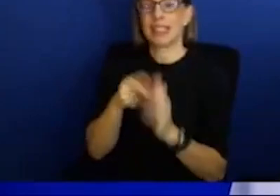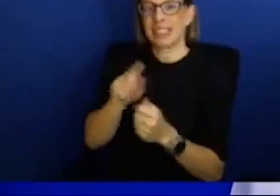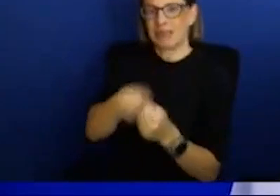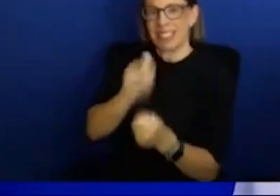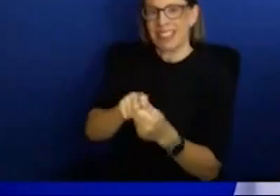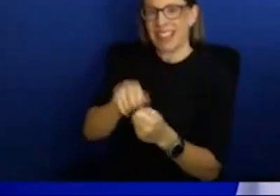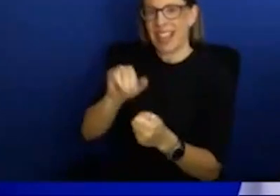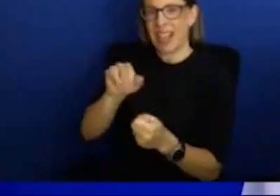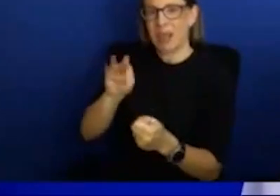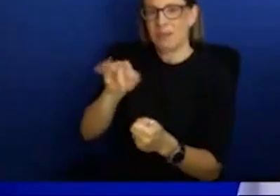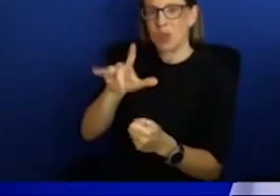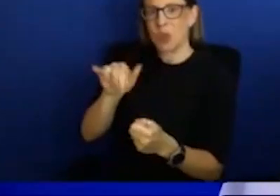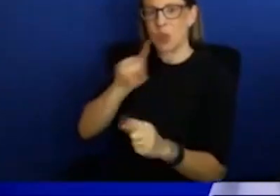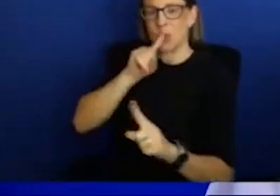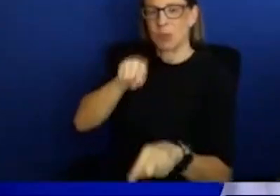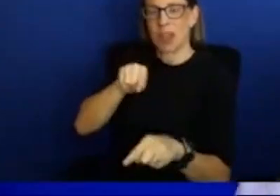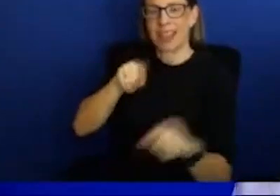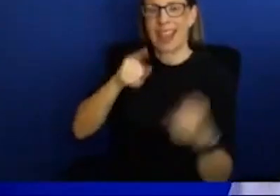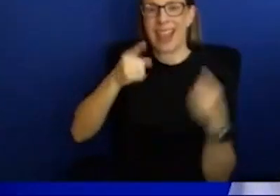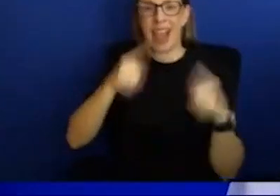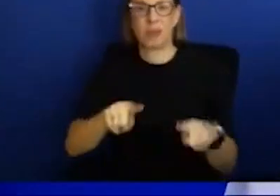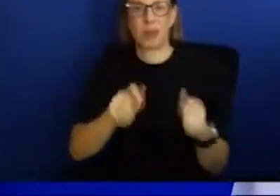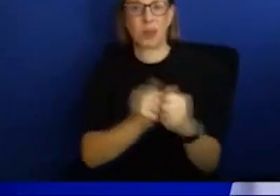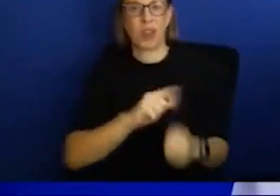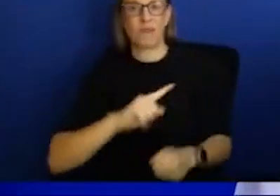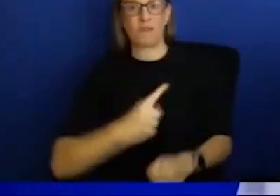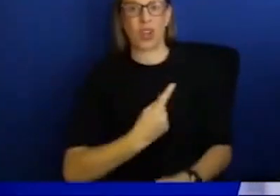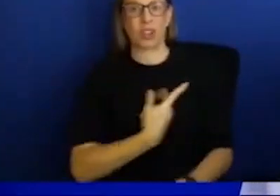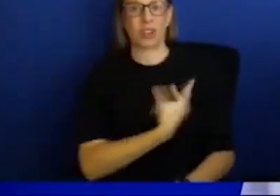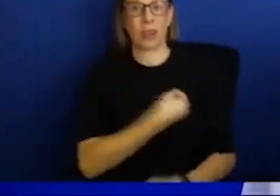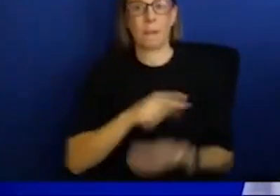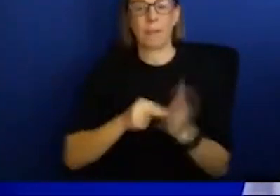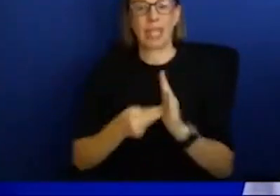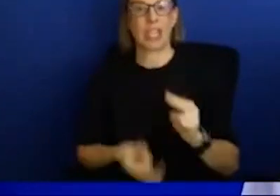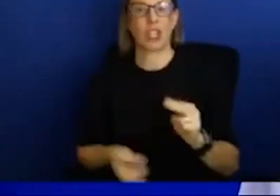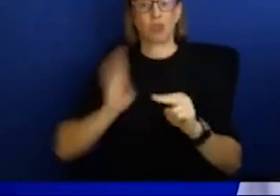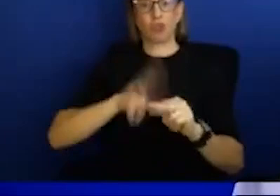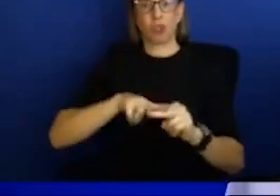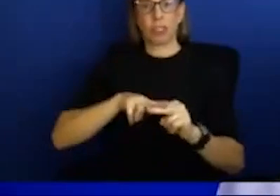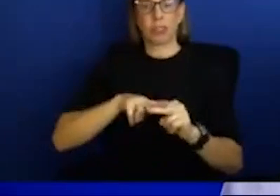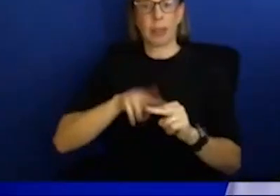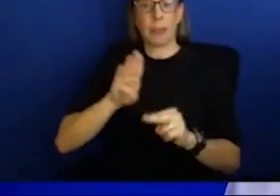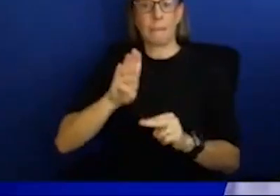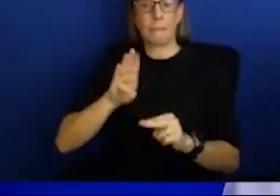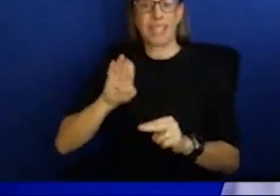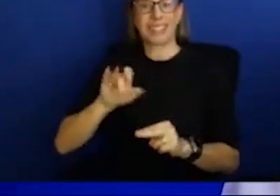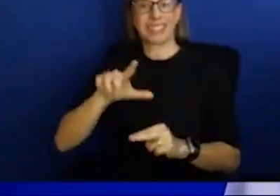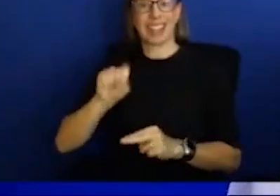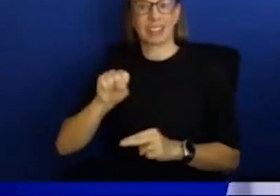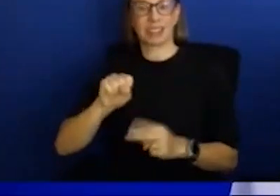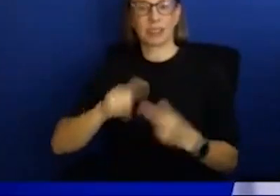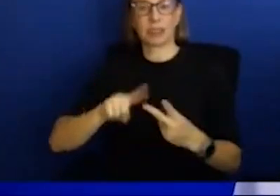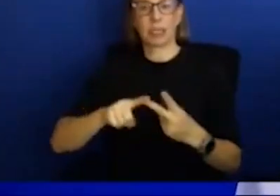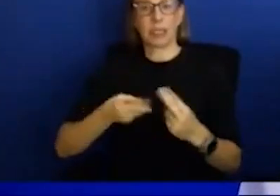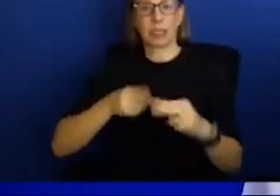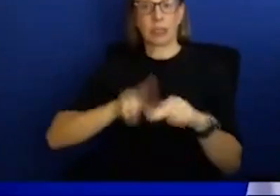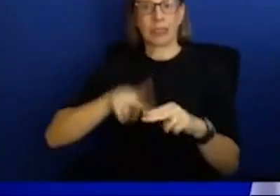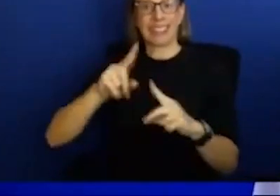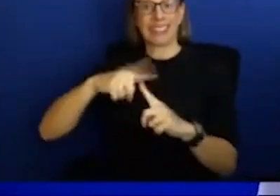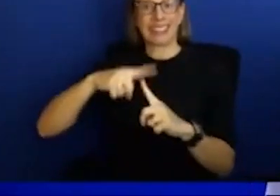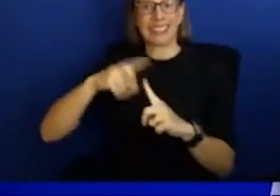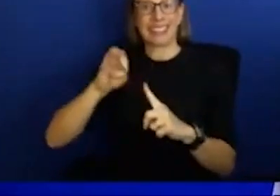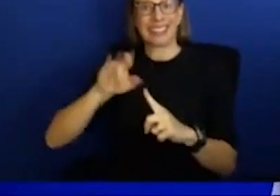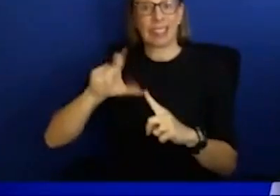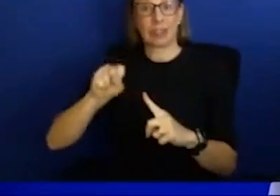has occurred with the first one. So you are increasing the amount of B cells. You are increasing the amount of T cells. And also what we have